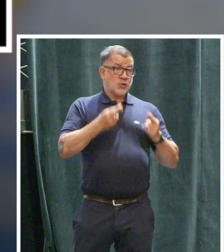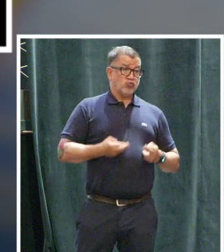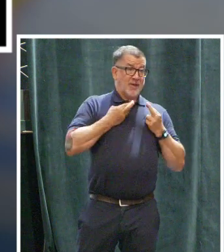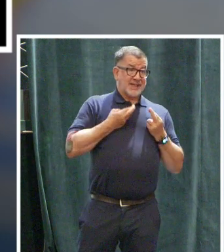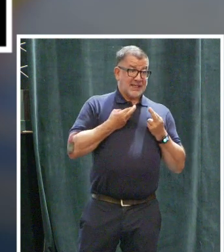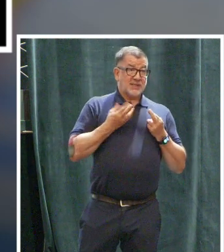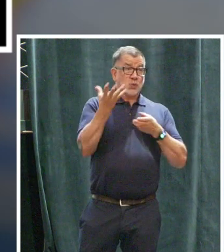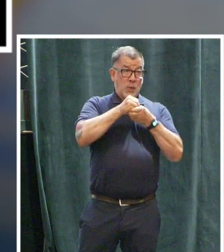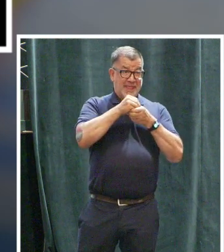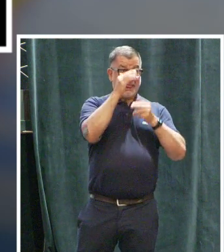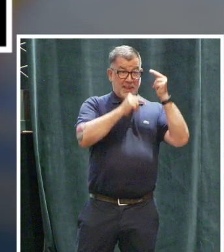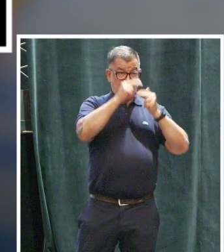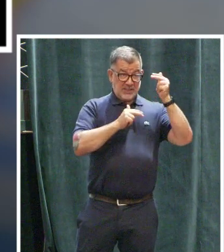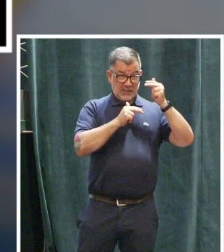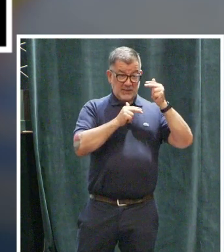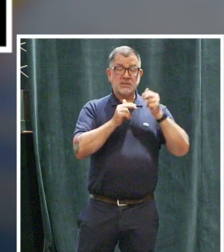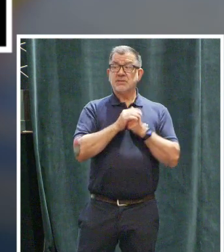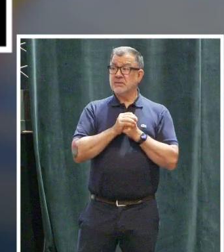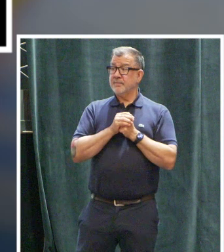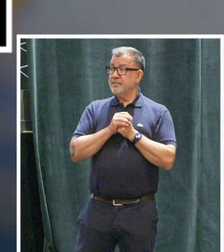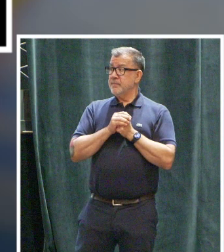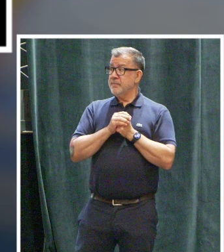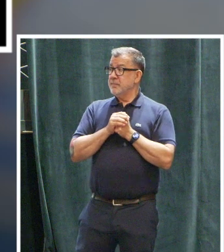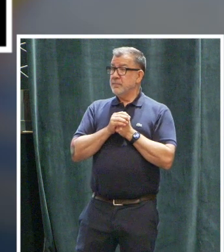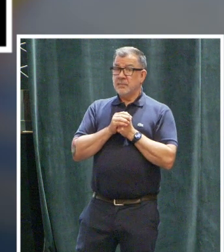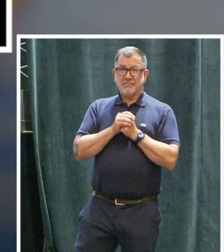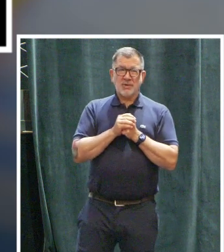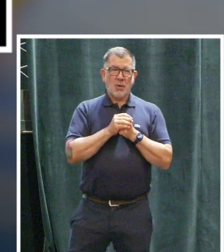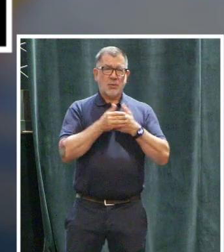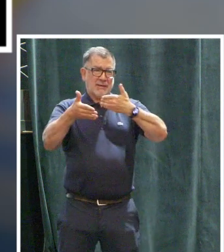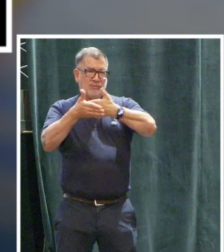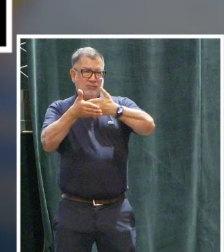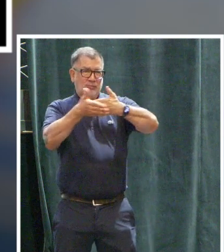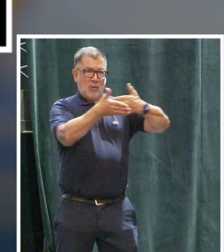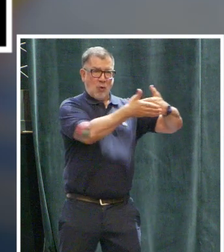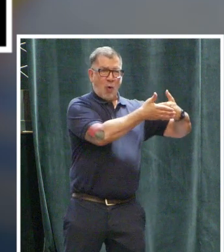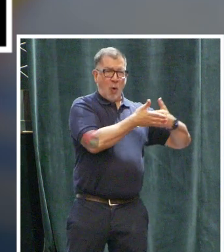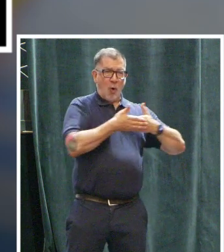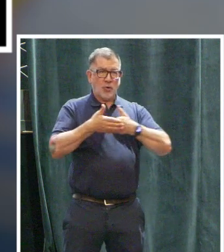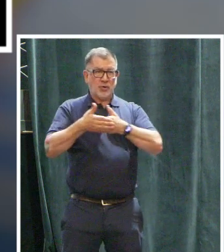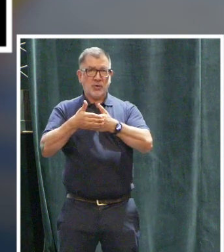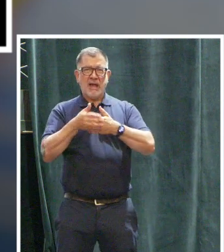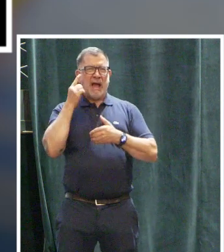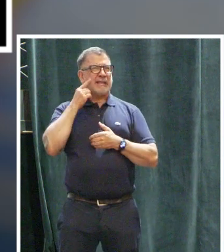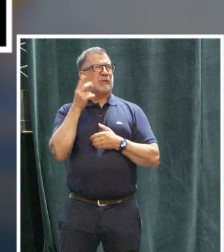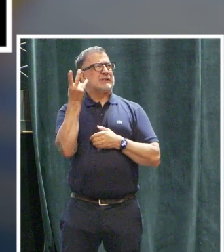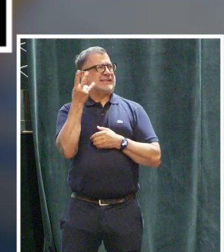and residents of buildings that are along the alignment. There are 17 of them that are